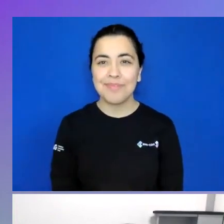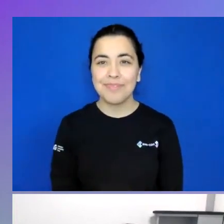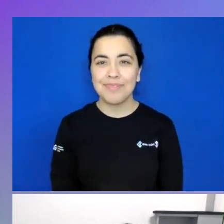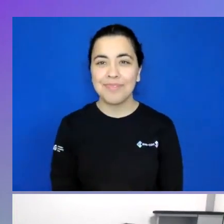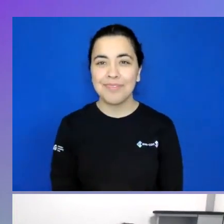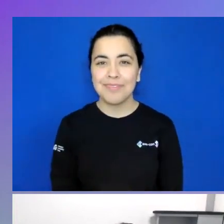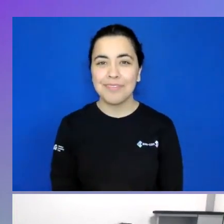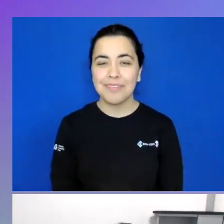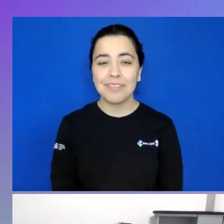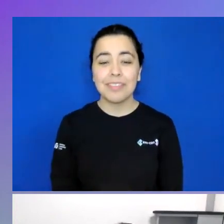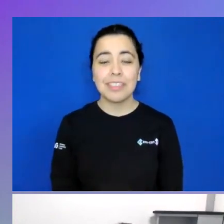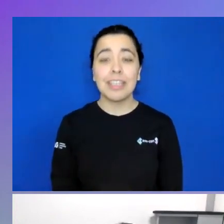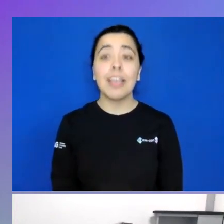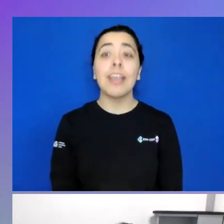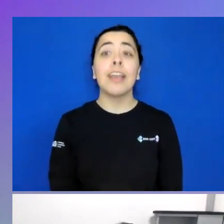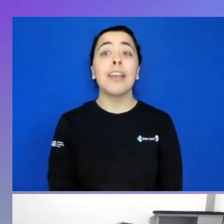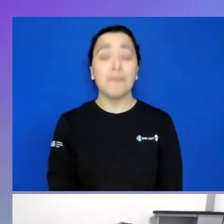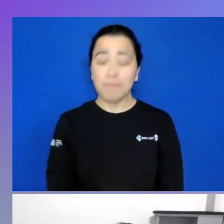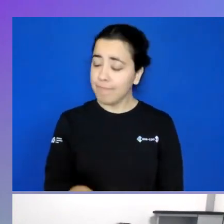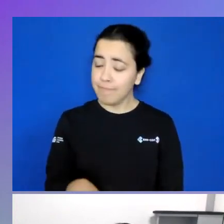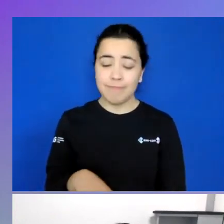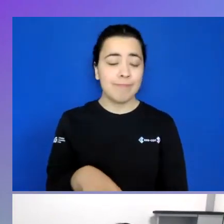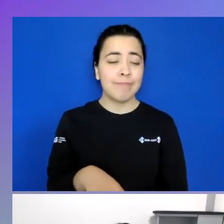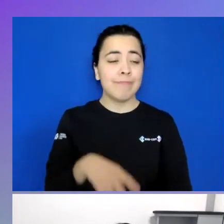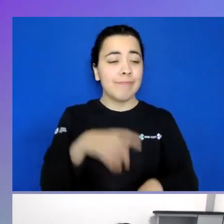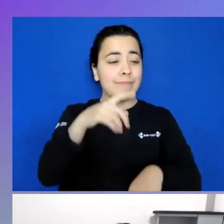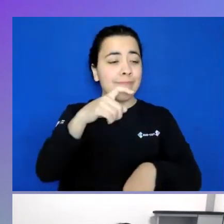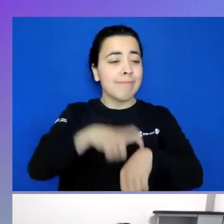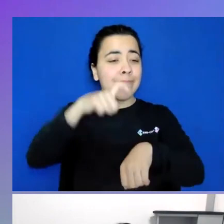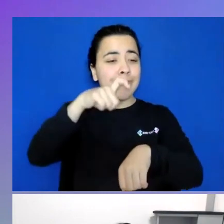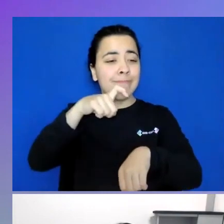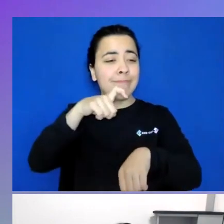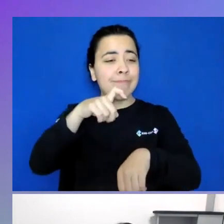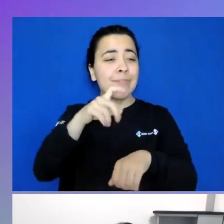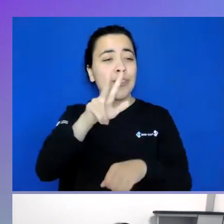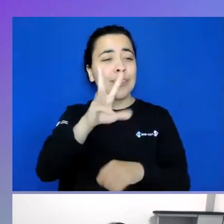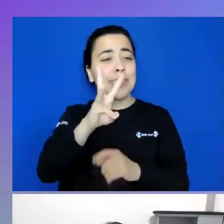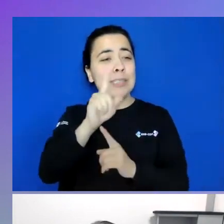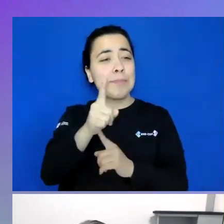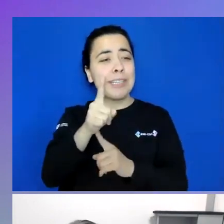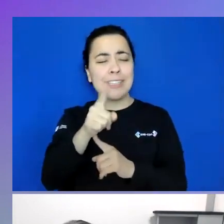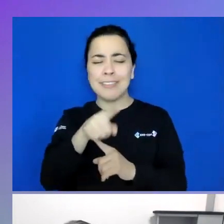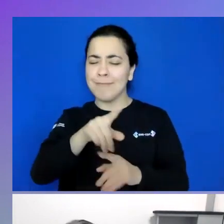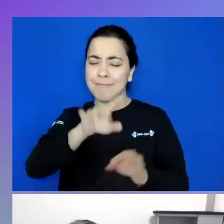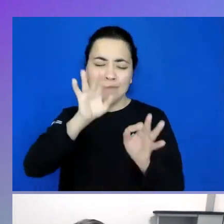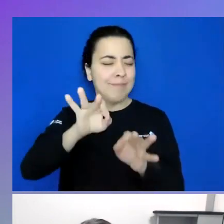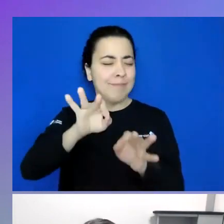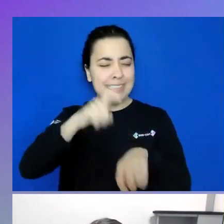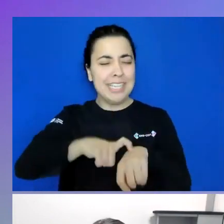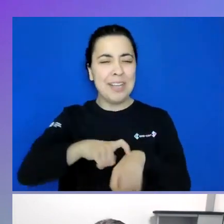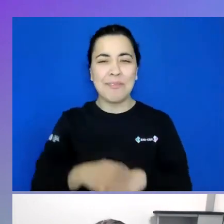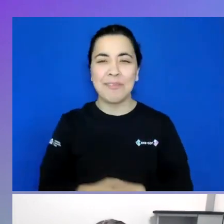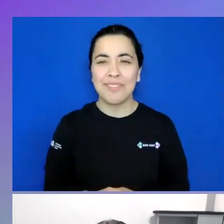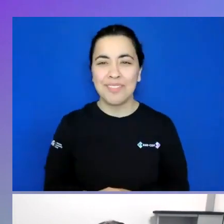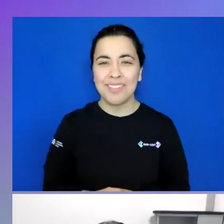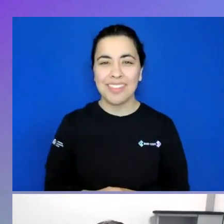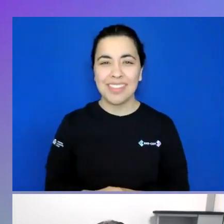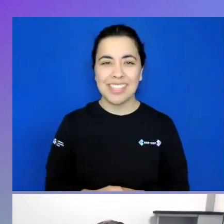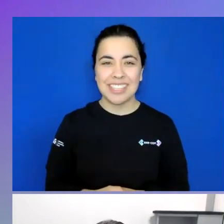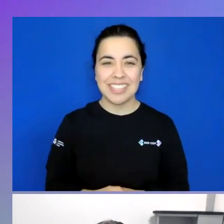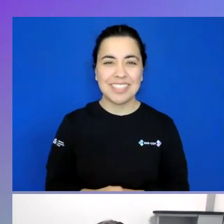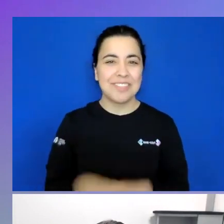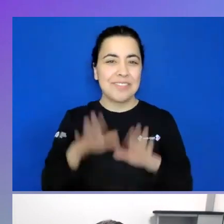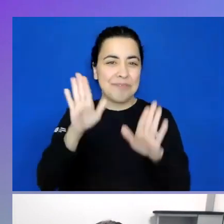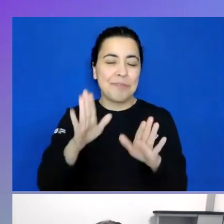Catherine, 36 minutes after the hour, you are right on time. And then some. This is great. It gives